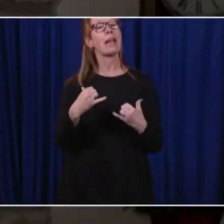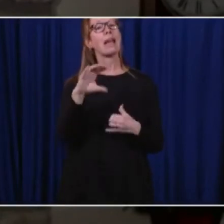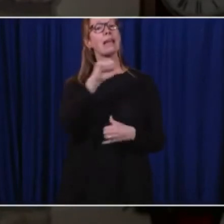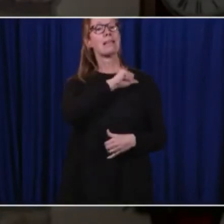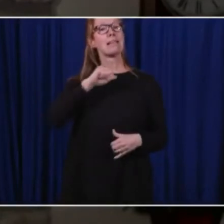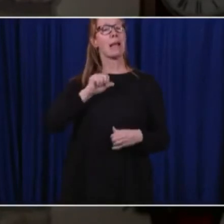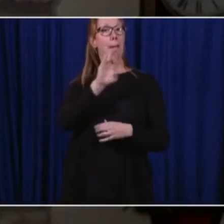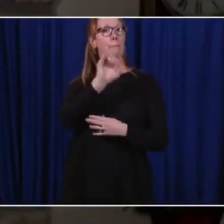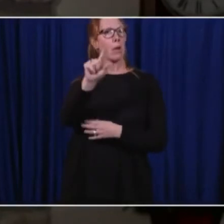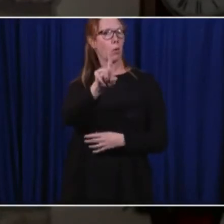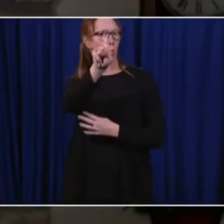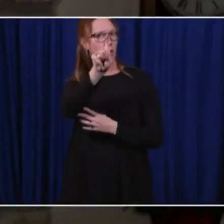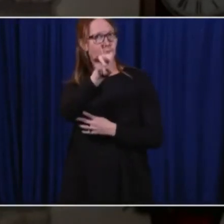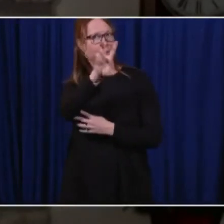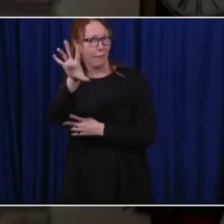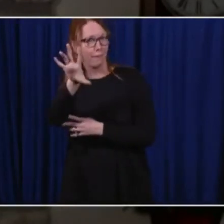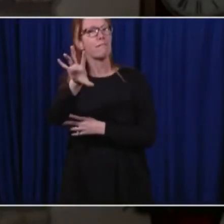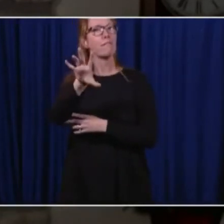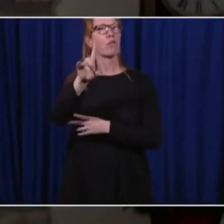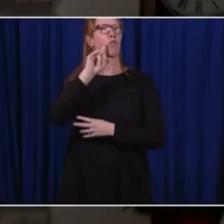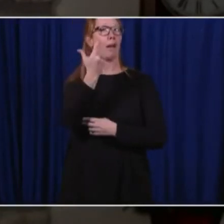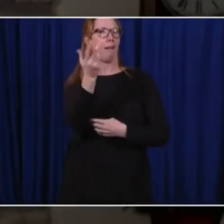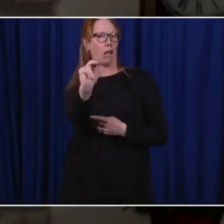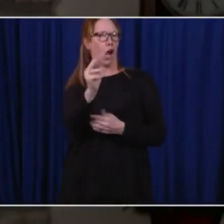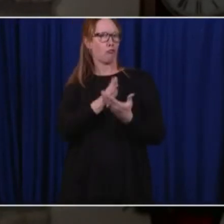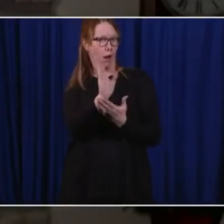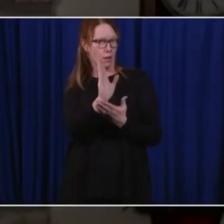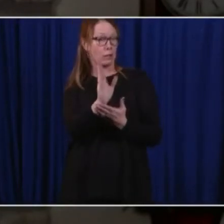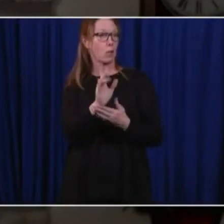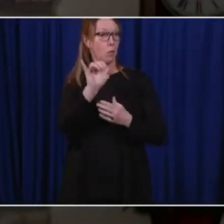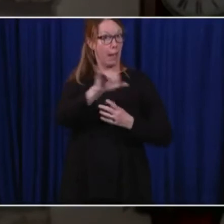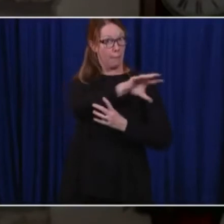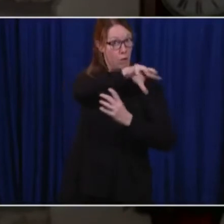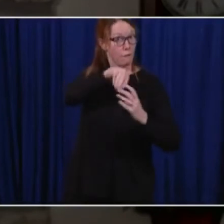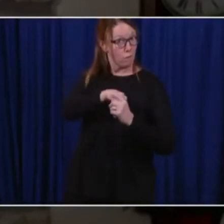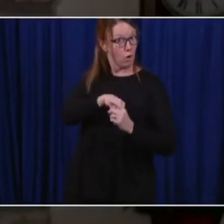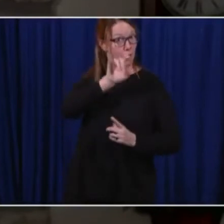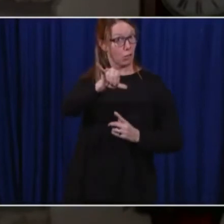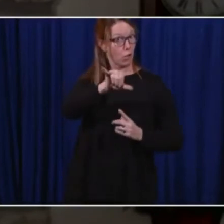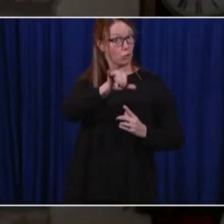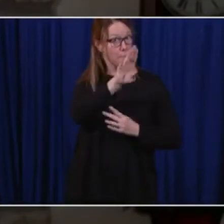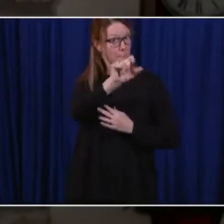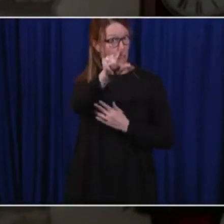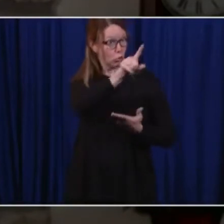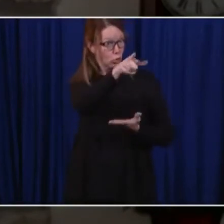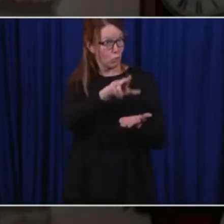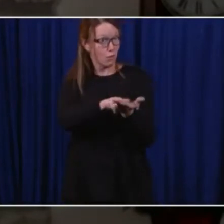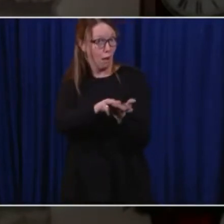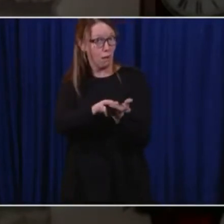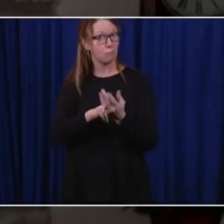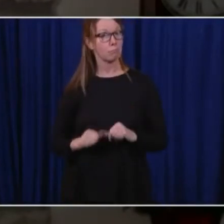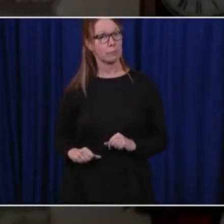175 with the Stand Your Ground gun rights language be part of the list of bills you sign this year? Why or why